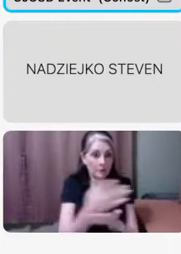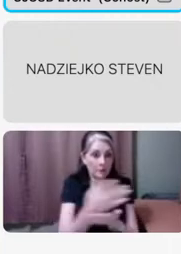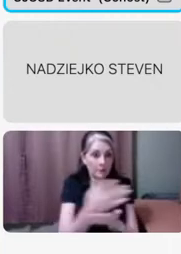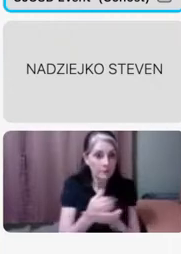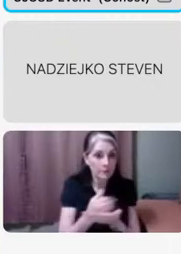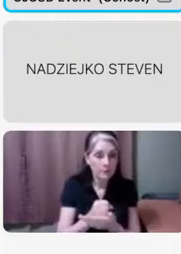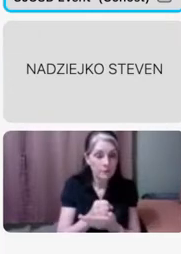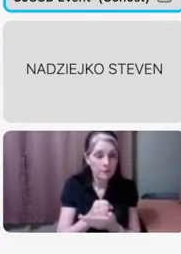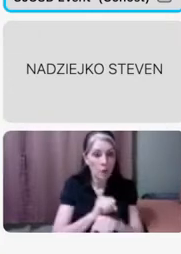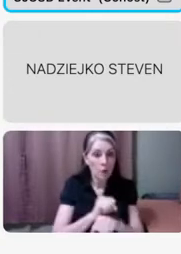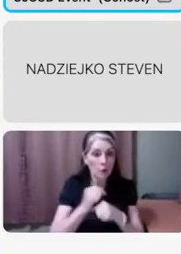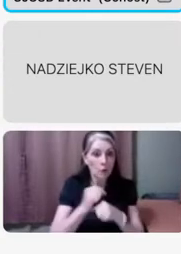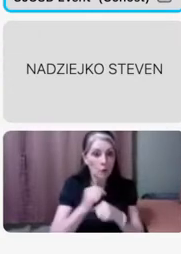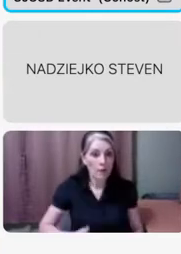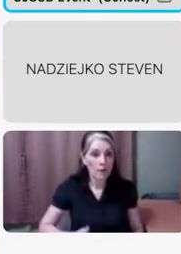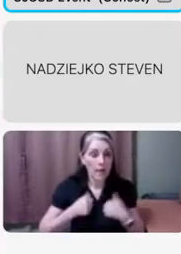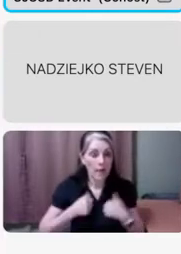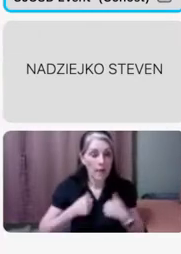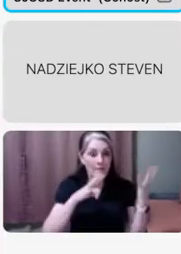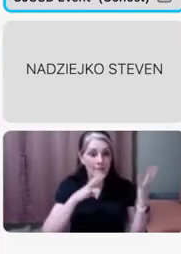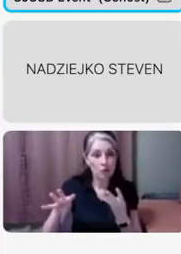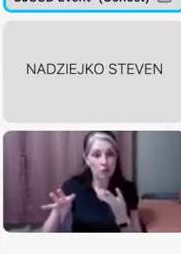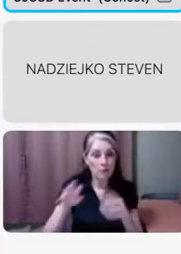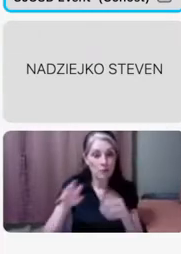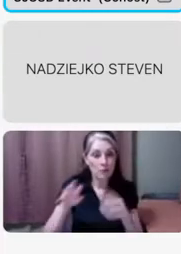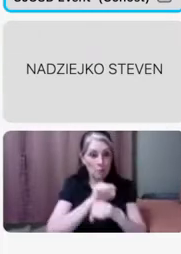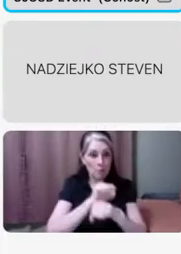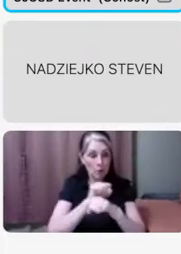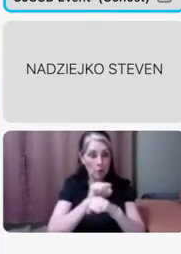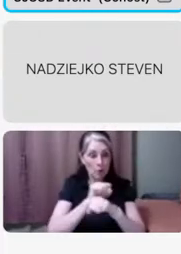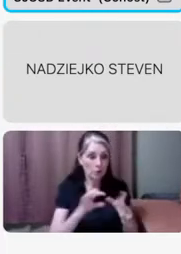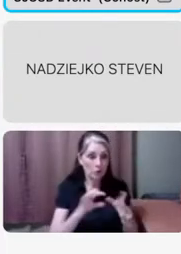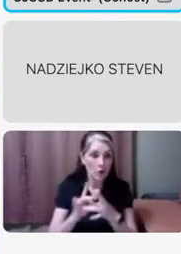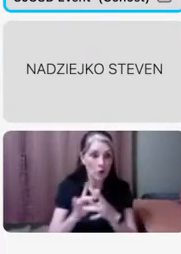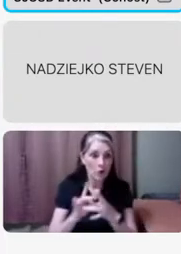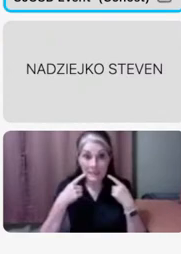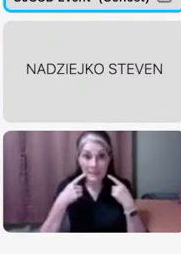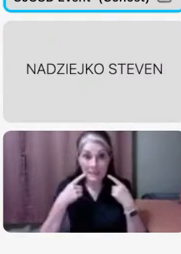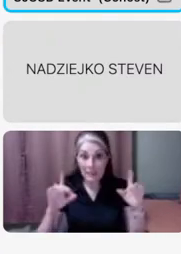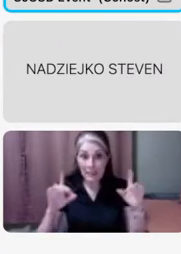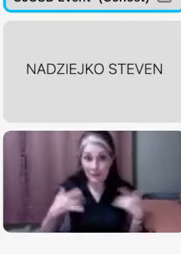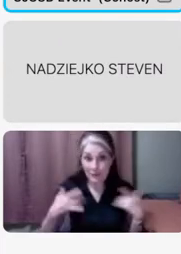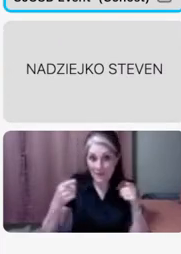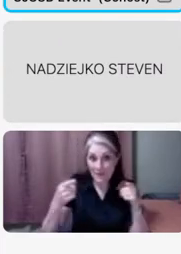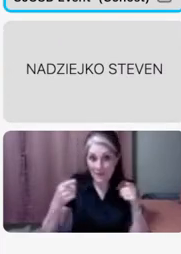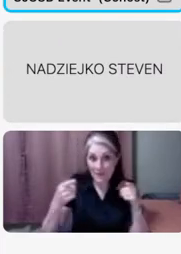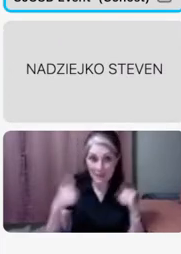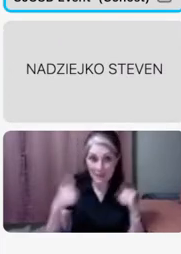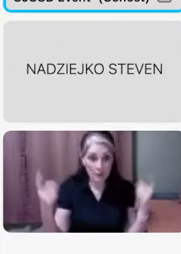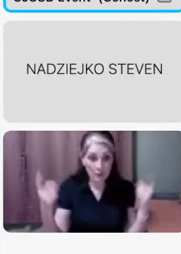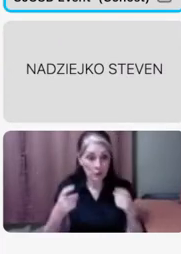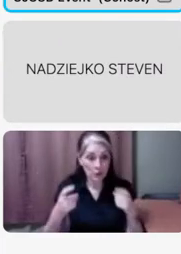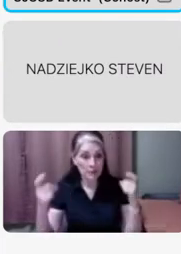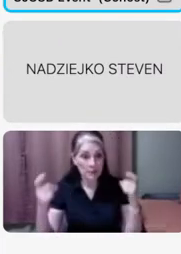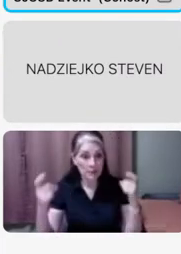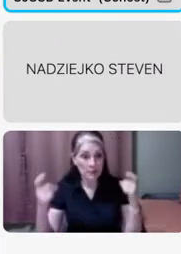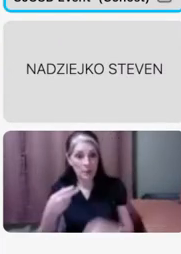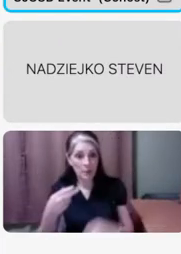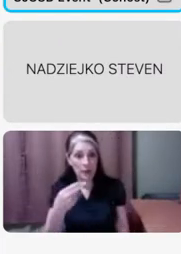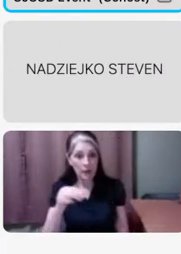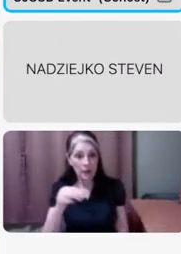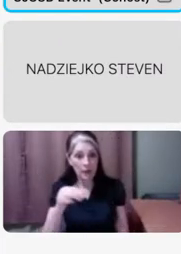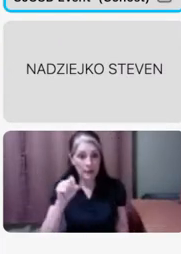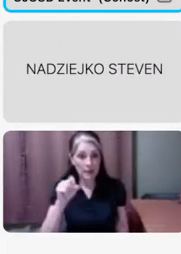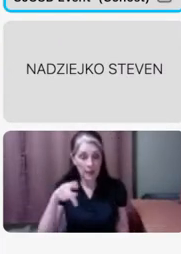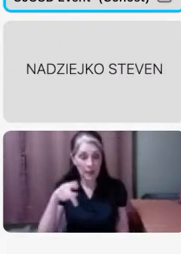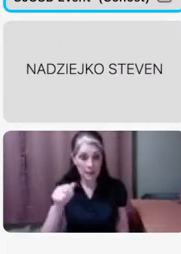employees to coordinate this very successful event we celebrated hispanic heritage month at gths with several festive activities and